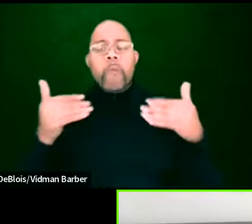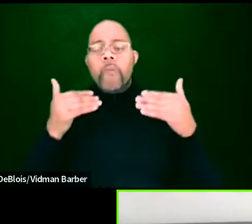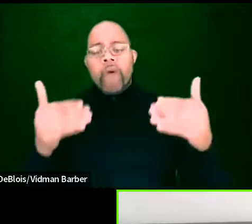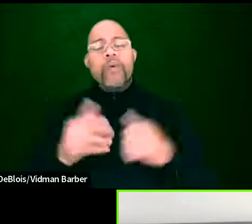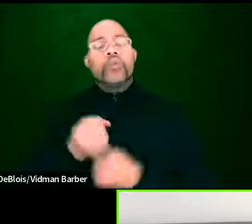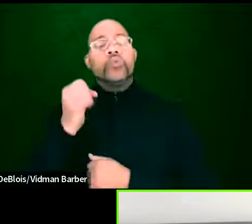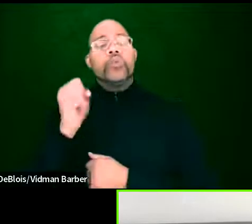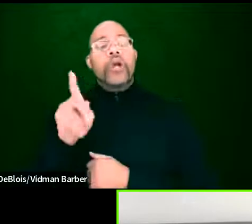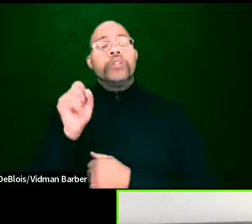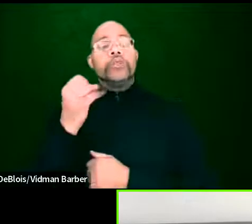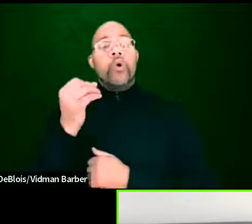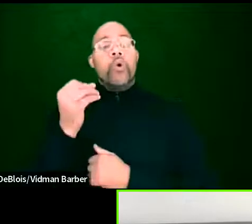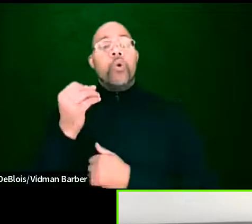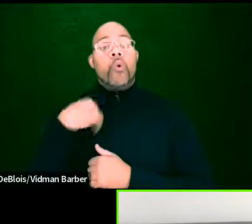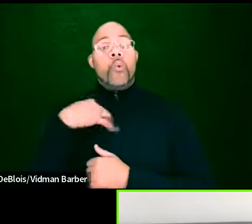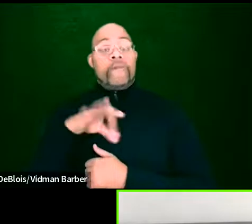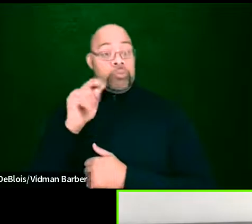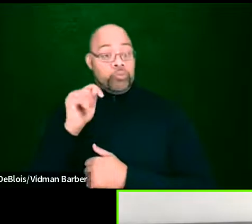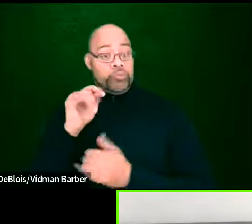Okay, so we found out